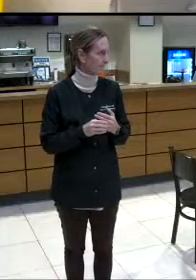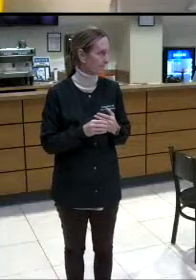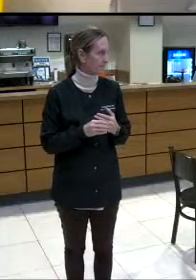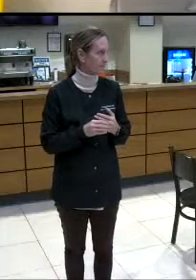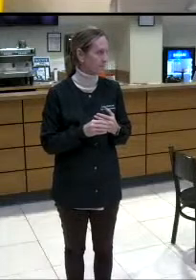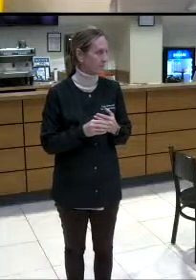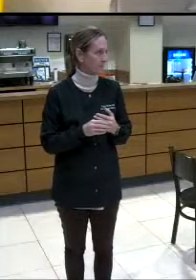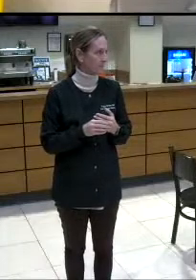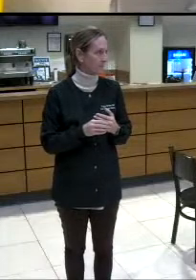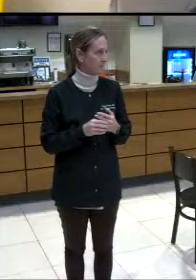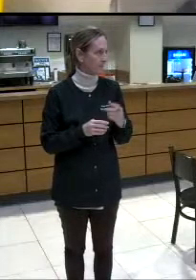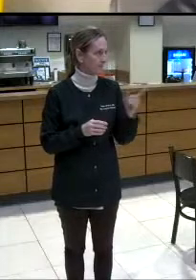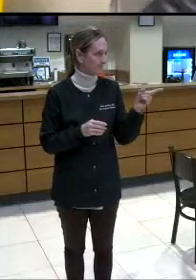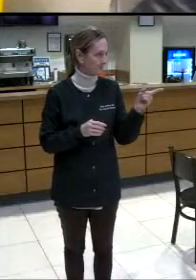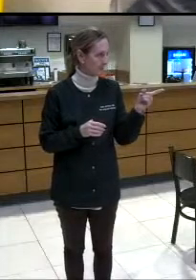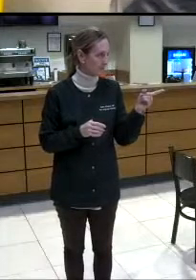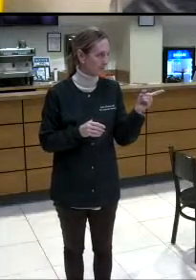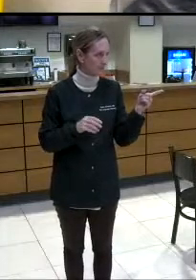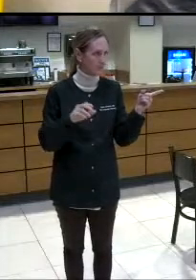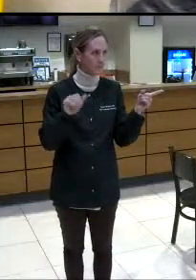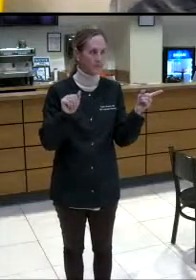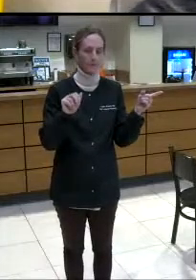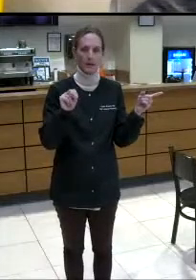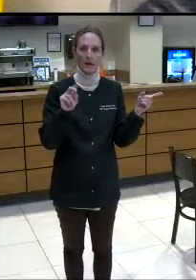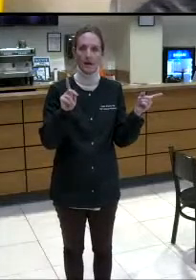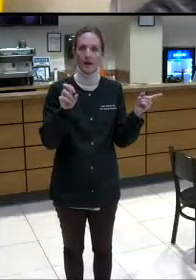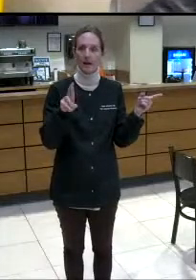Could I ask for